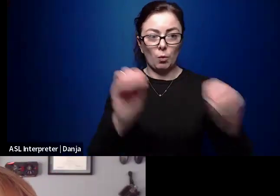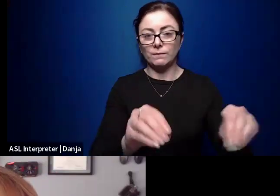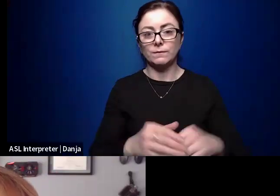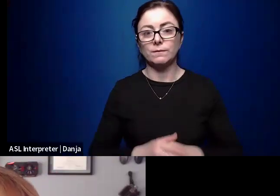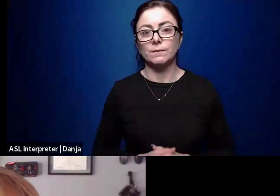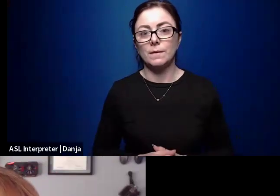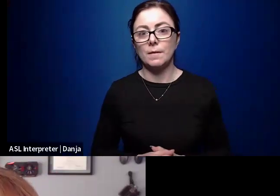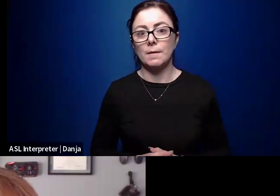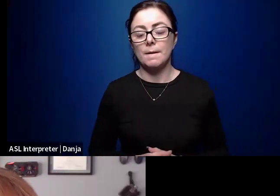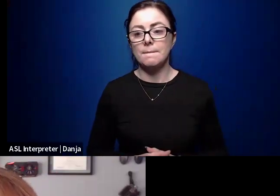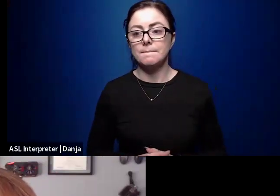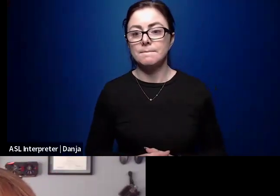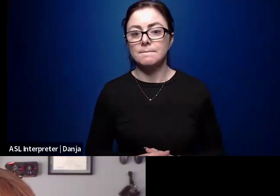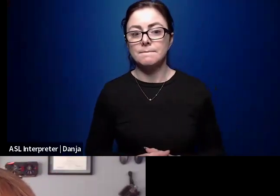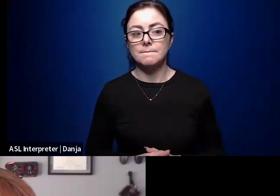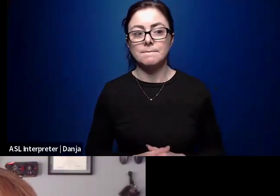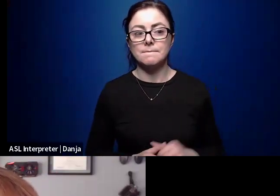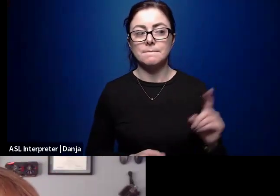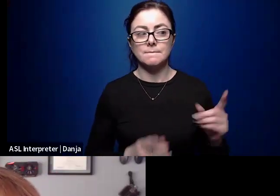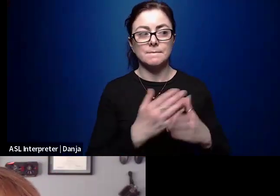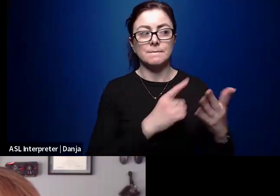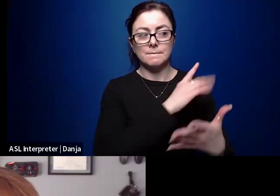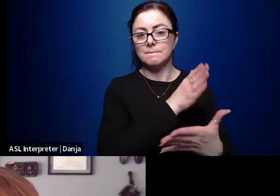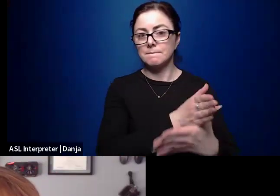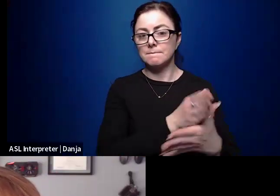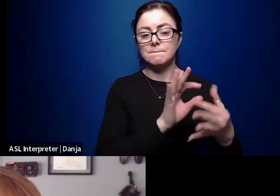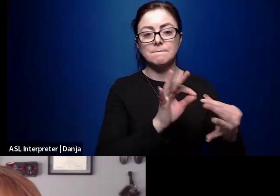a wrap, or is your wrap in there?